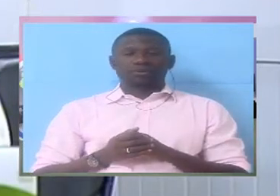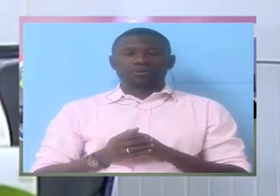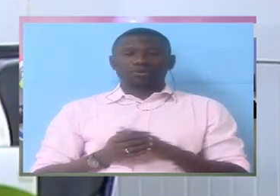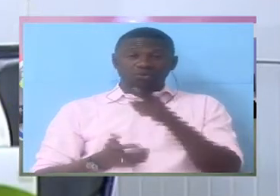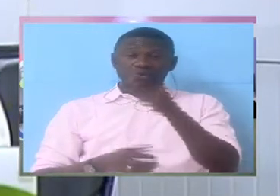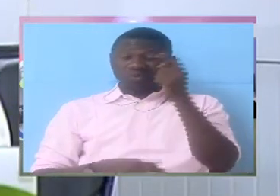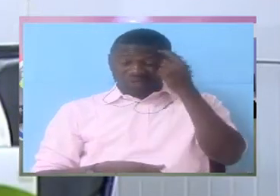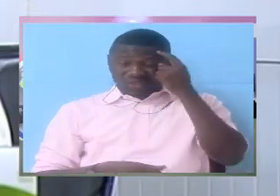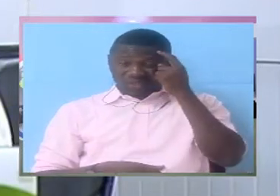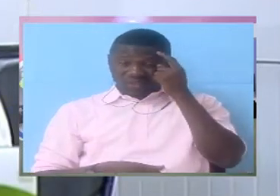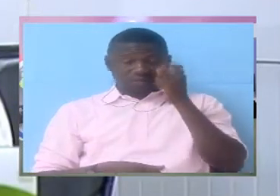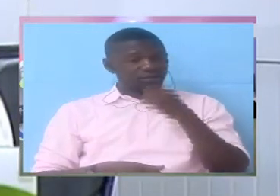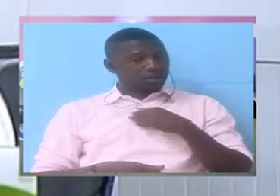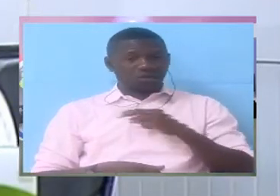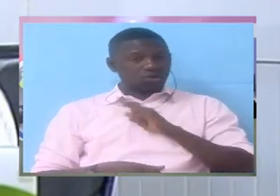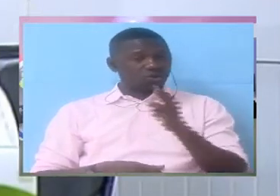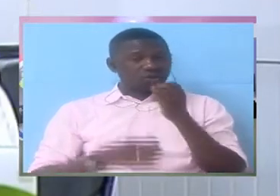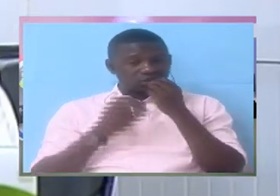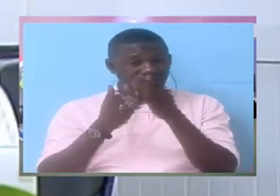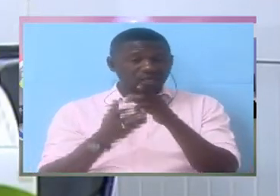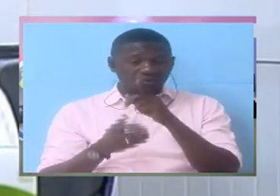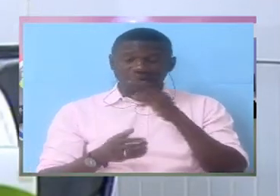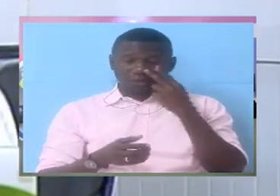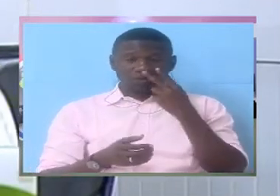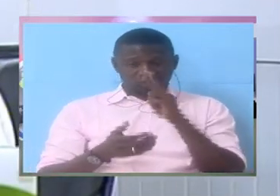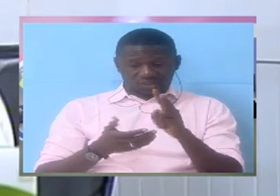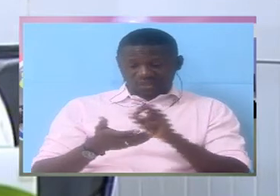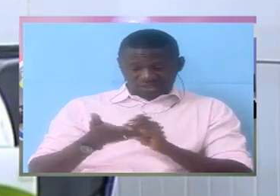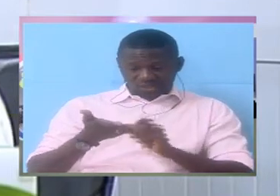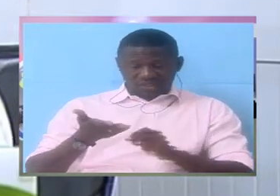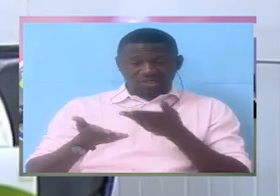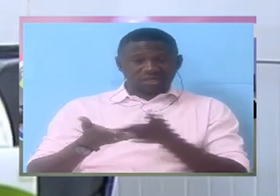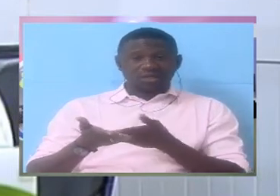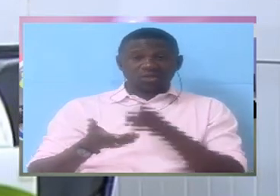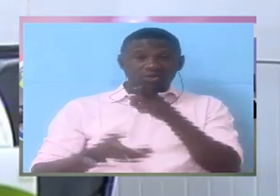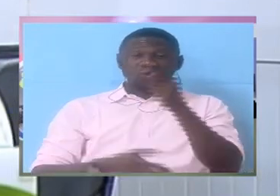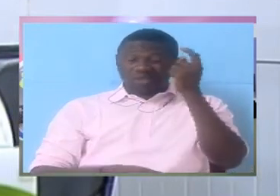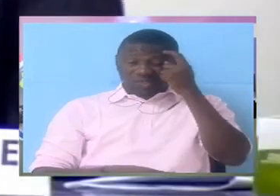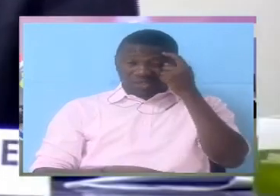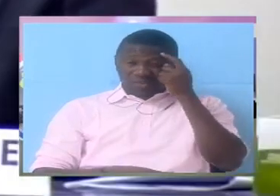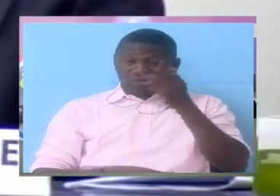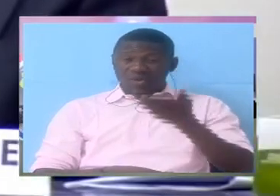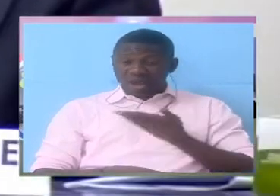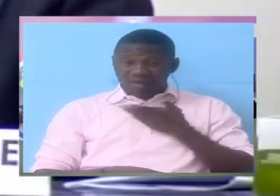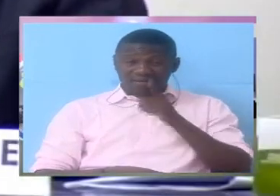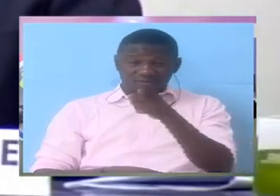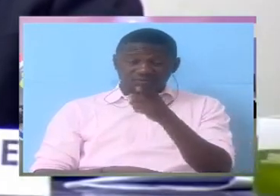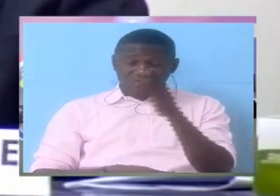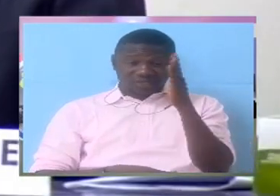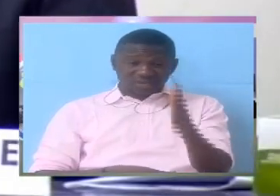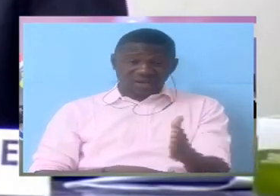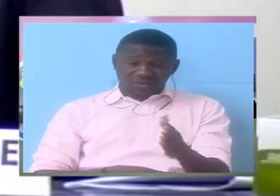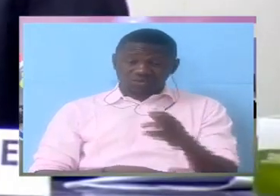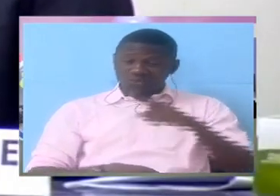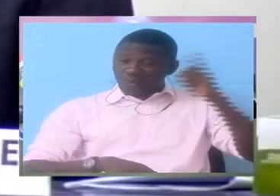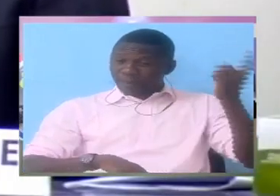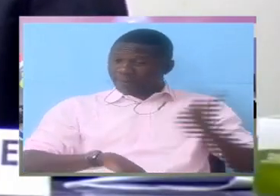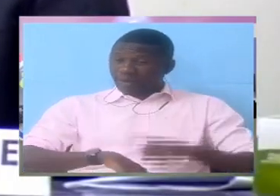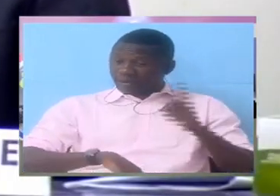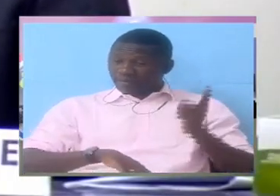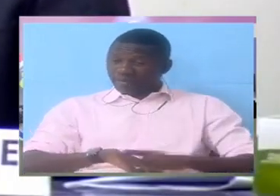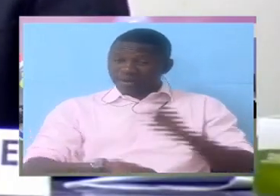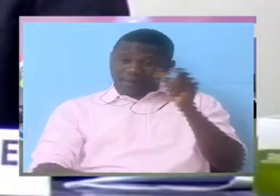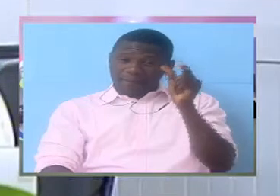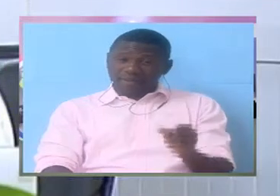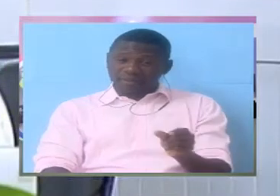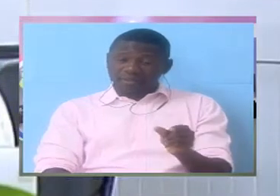seen it written. Do you think that you have the authority to beat anybody? Do you think